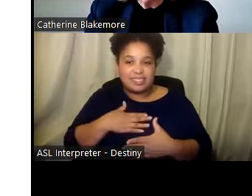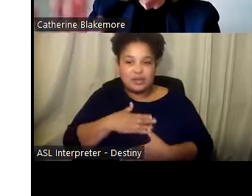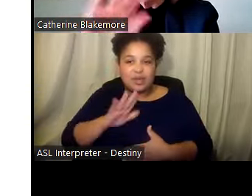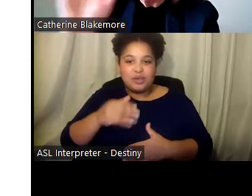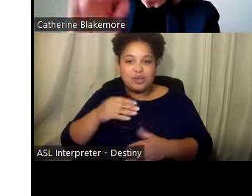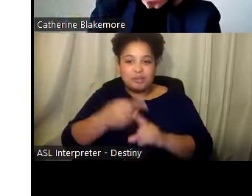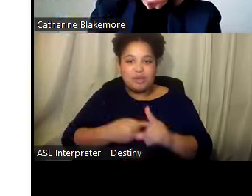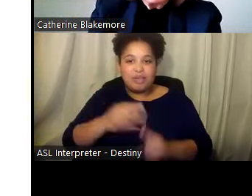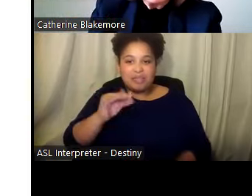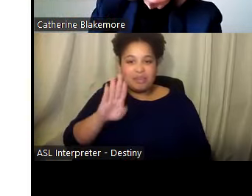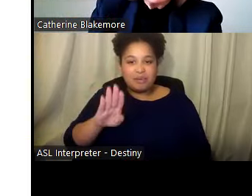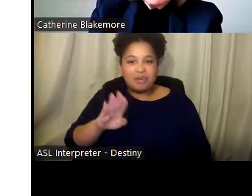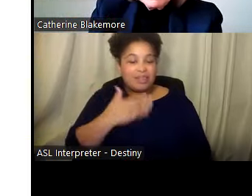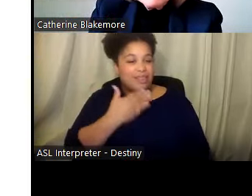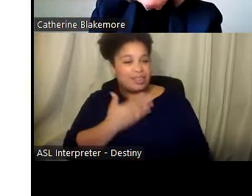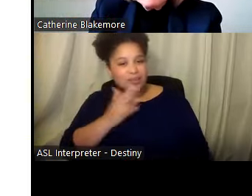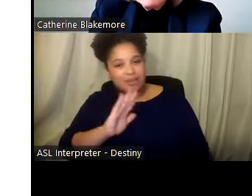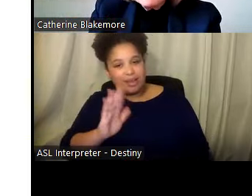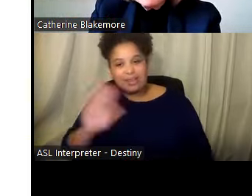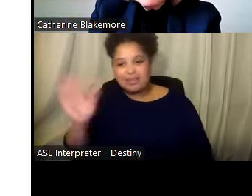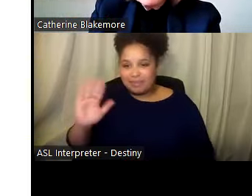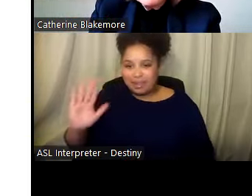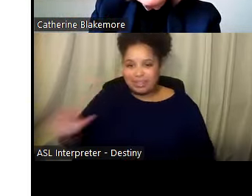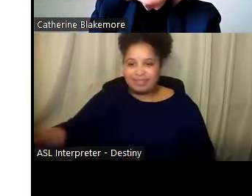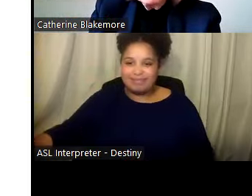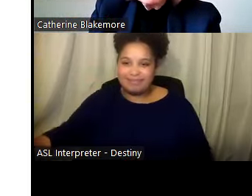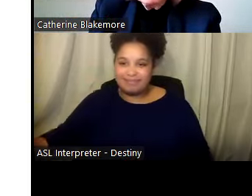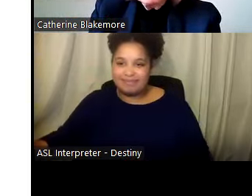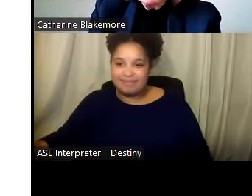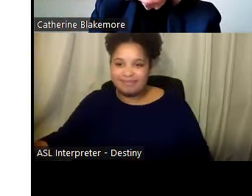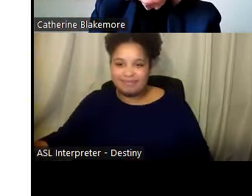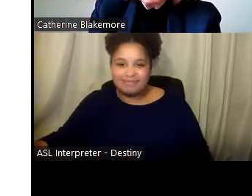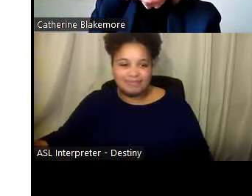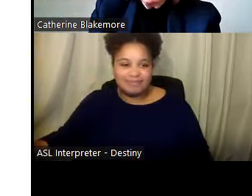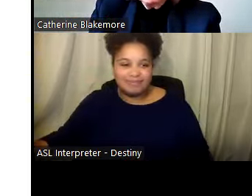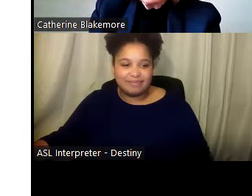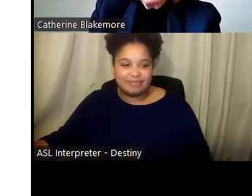February. Thank you. Bye-bye. Bye. Thank you.